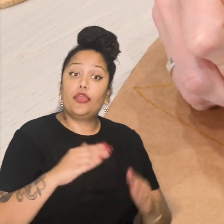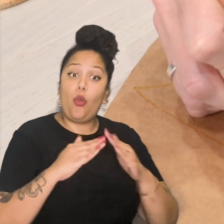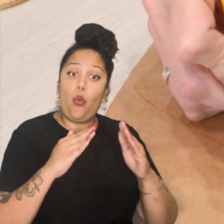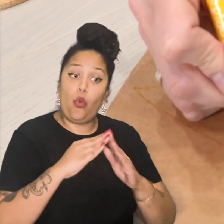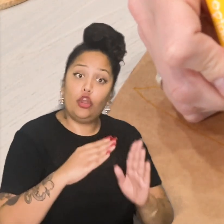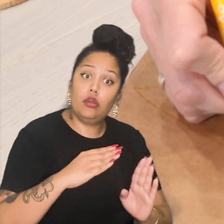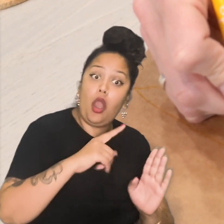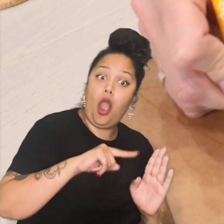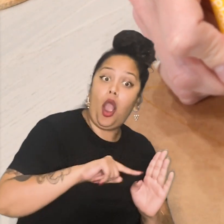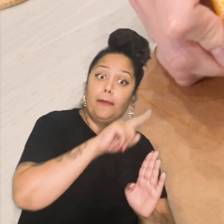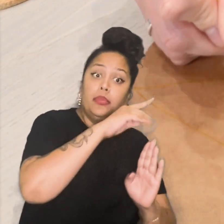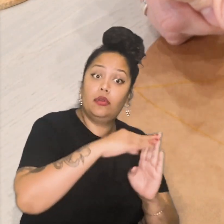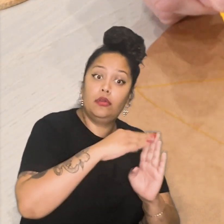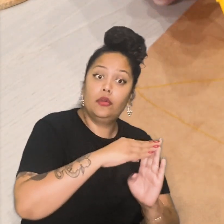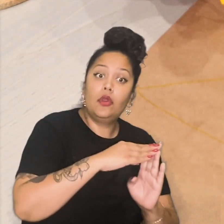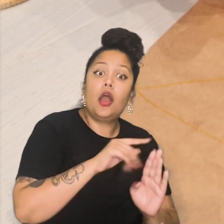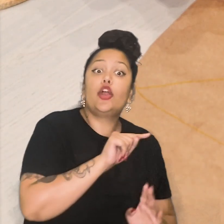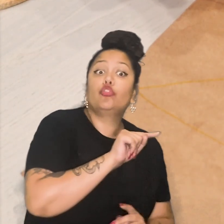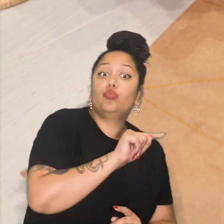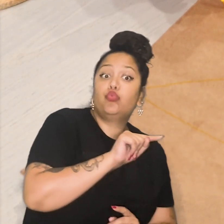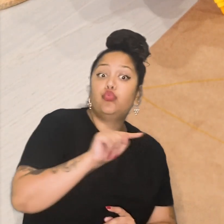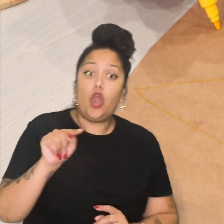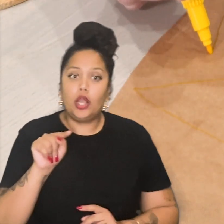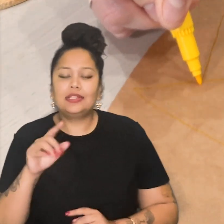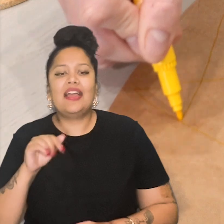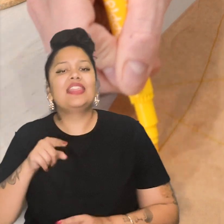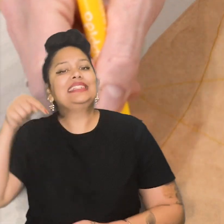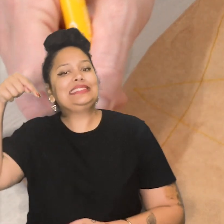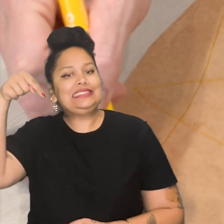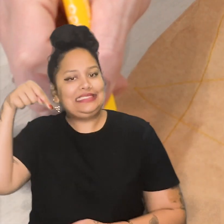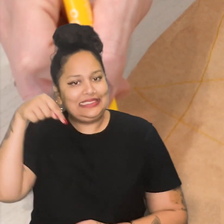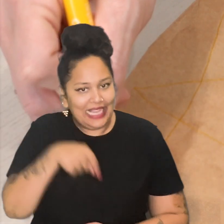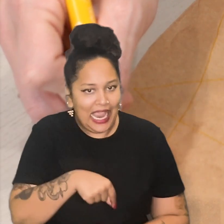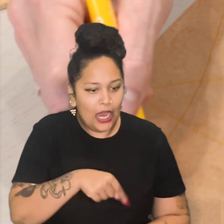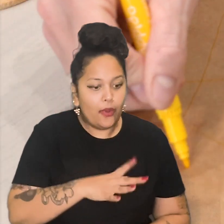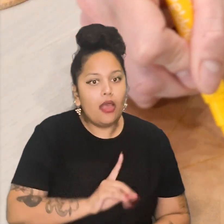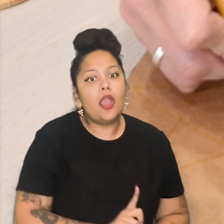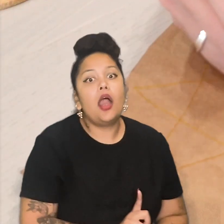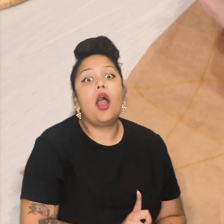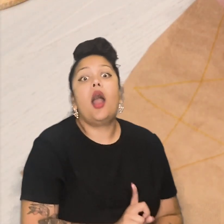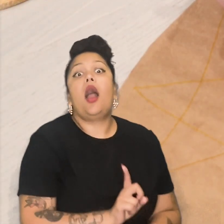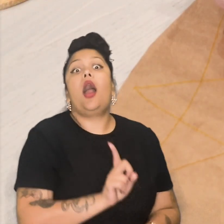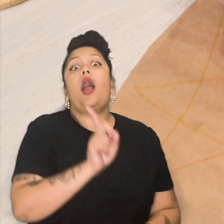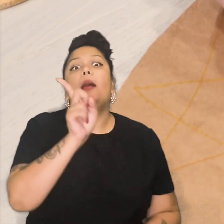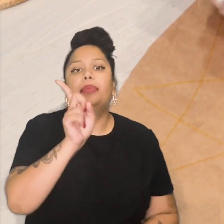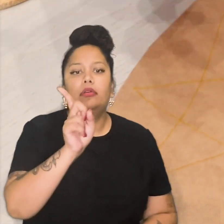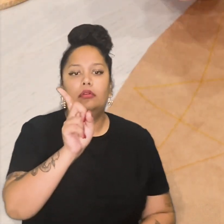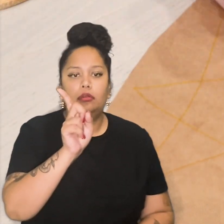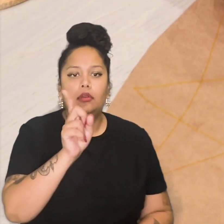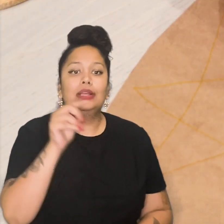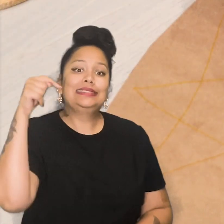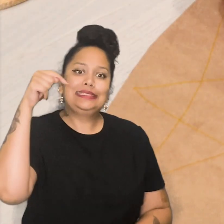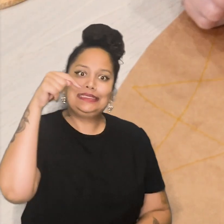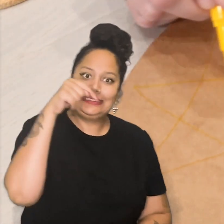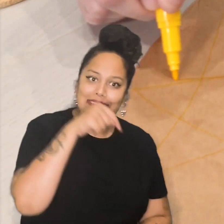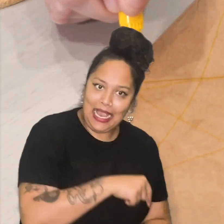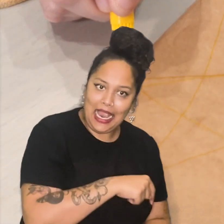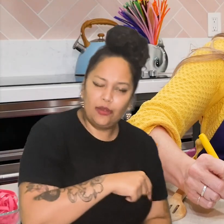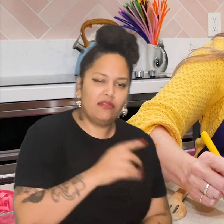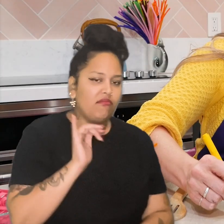go across, you go down, go up, and then you go down. Just like